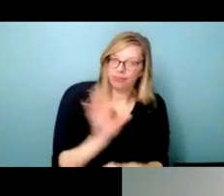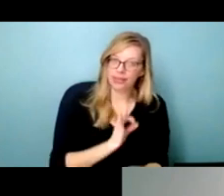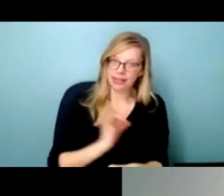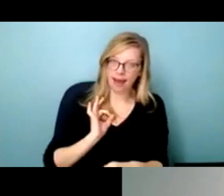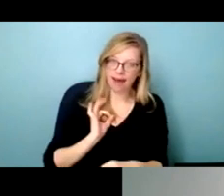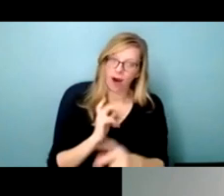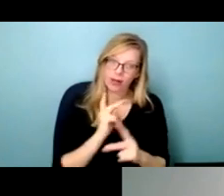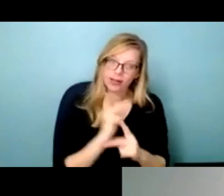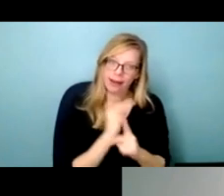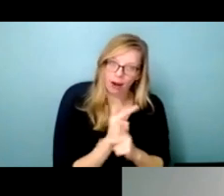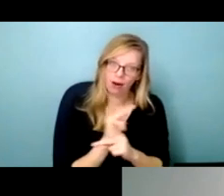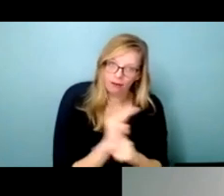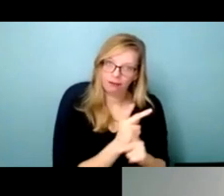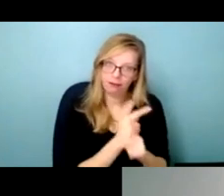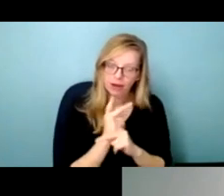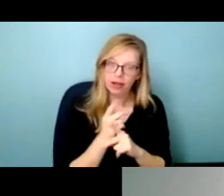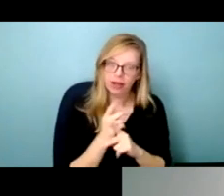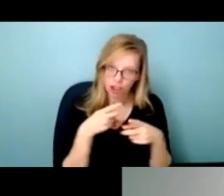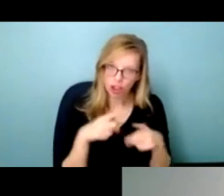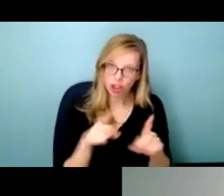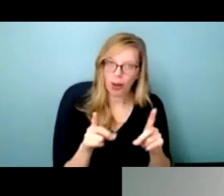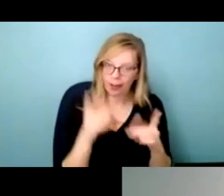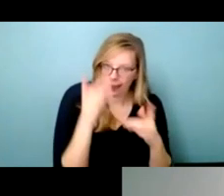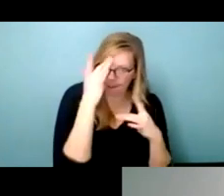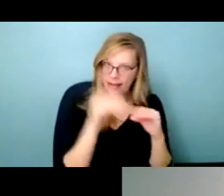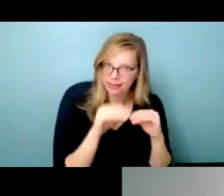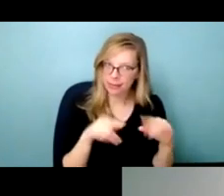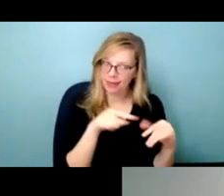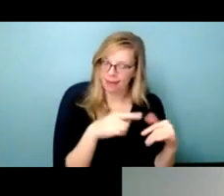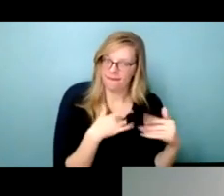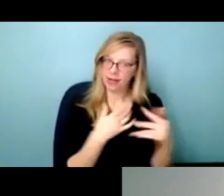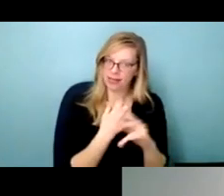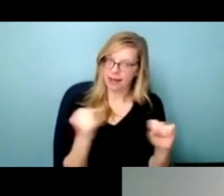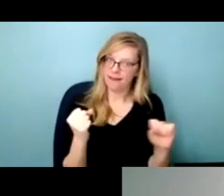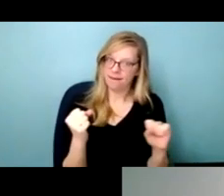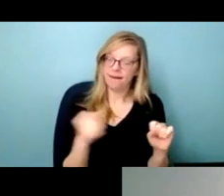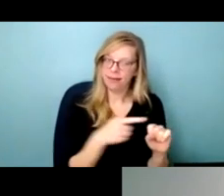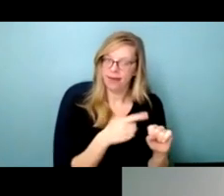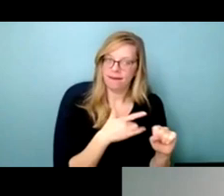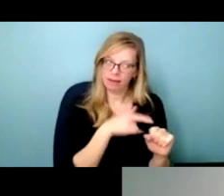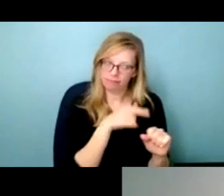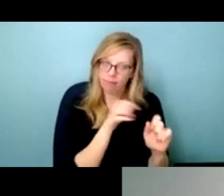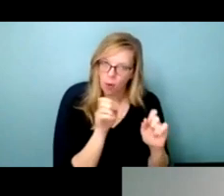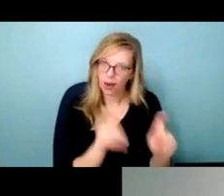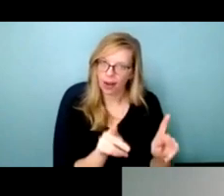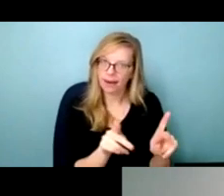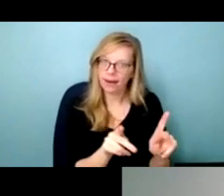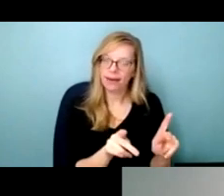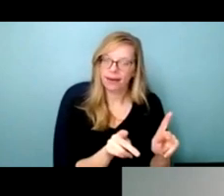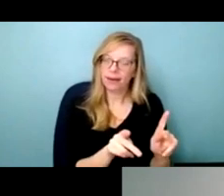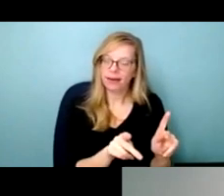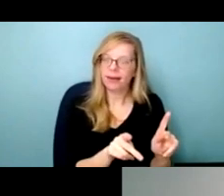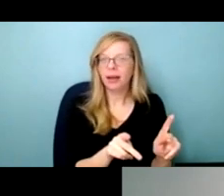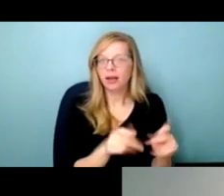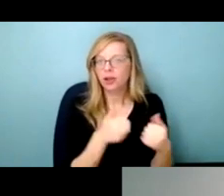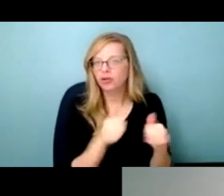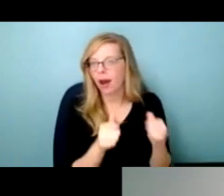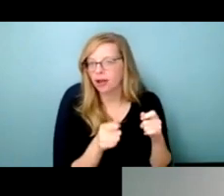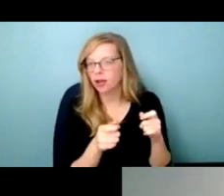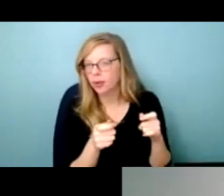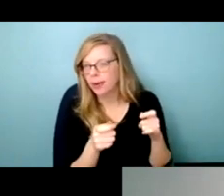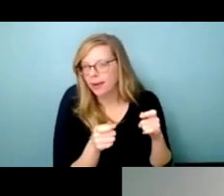taken care of during a pandemic and feel safe and feel, you know, that they're okay, and try to manage